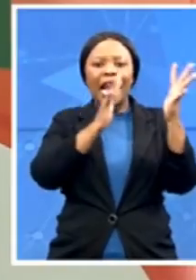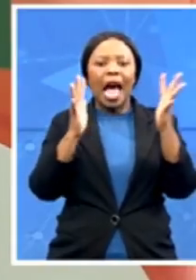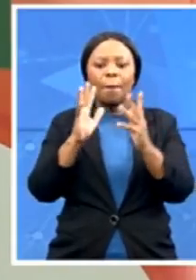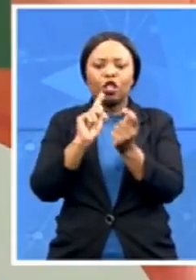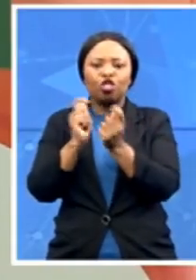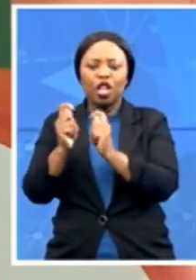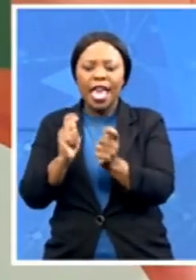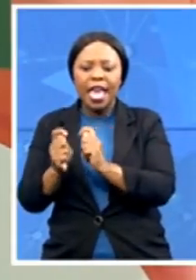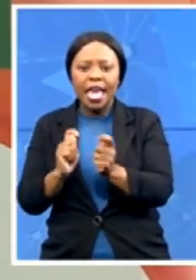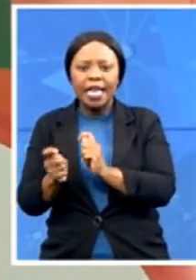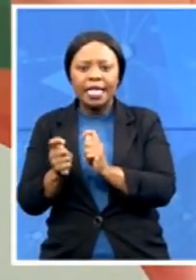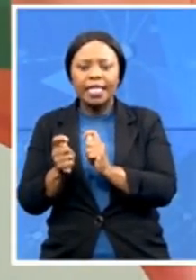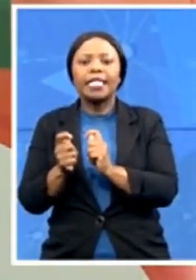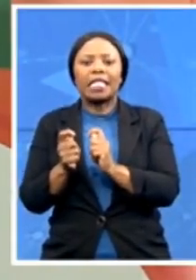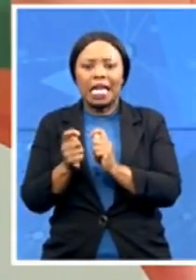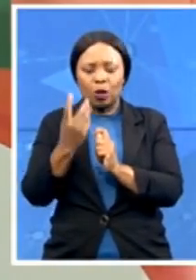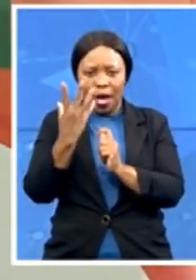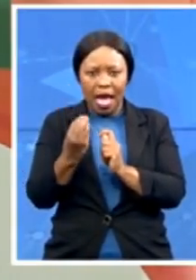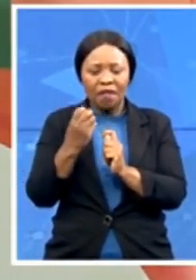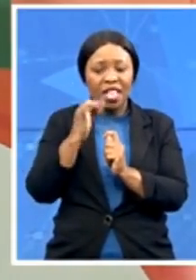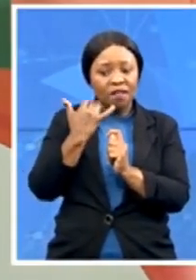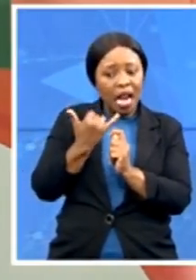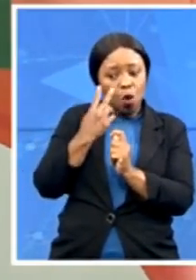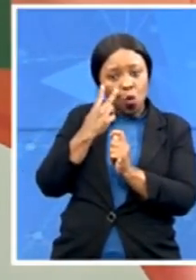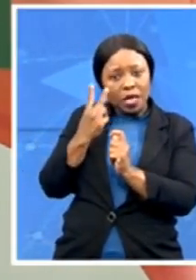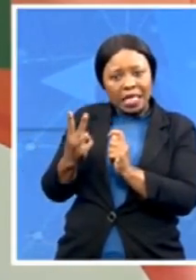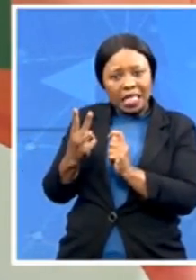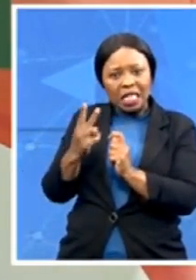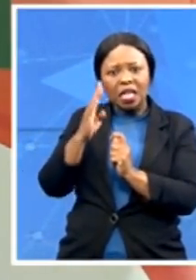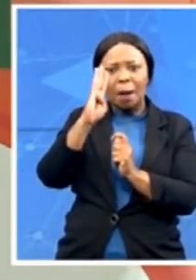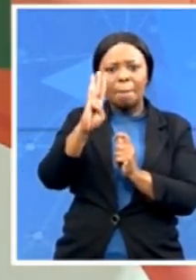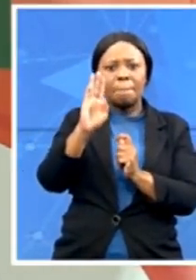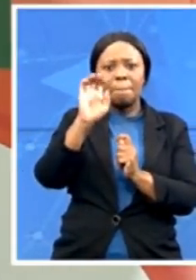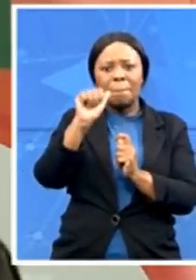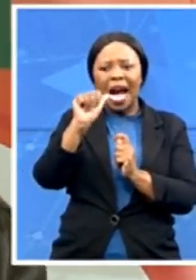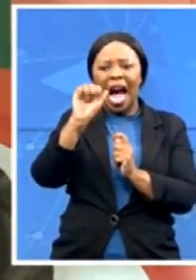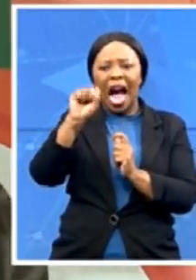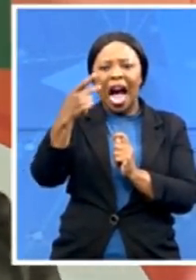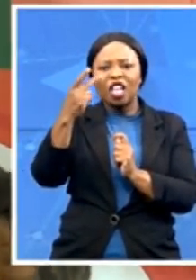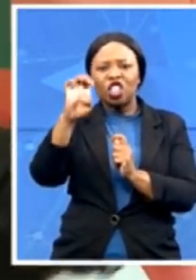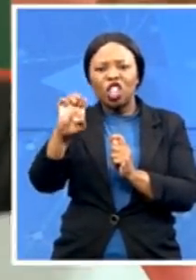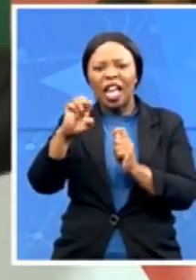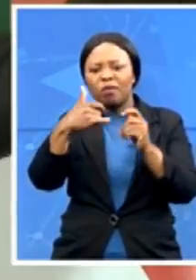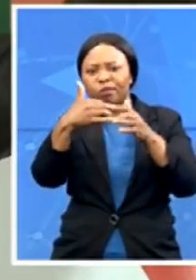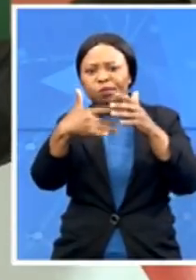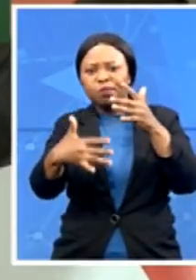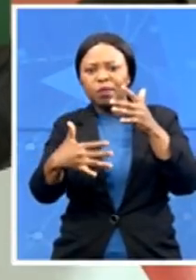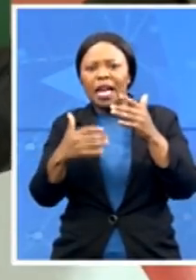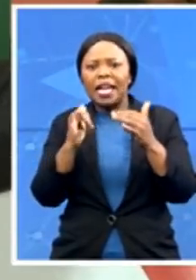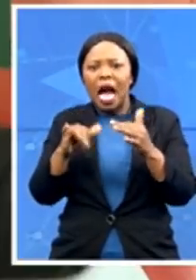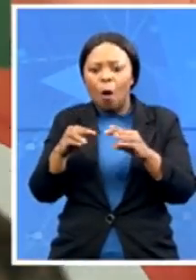obuya iqaphela ngoku ombhashe noontontoni, uvela isanti ngoku amanzi akasakwazi uhamba.